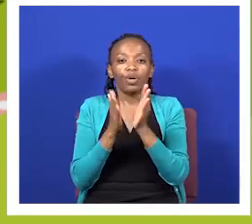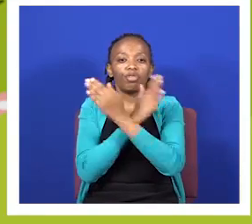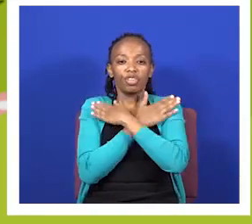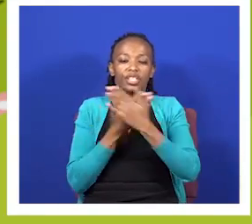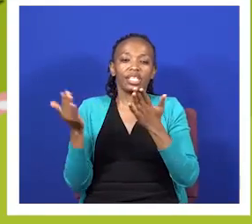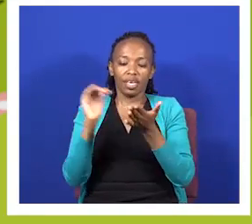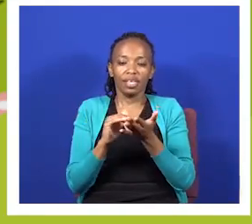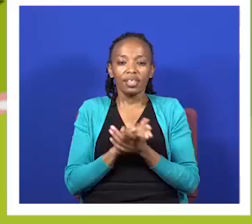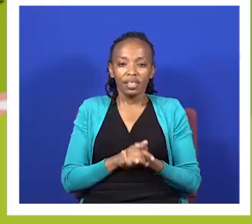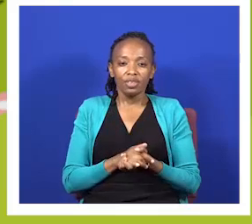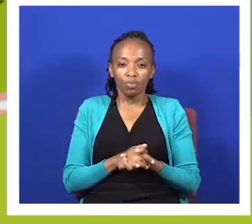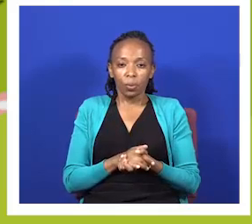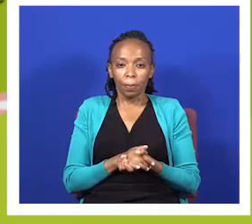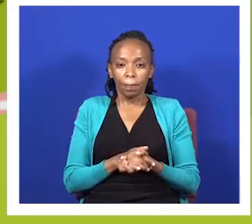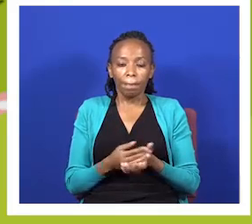friends again.